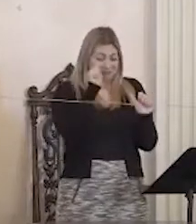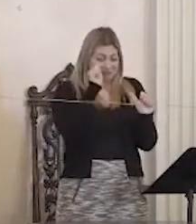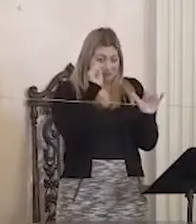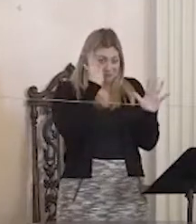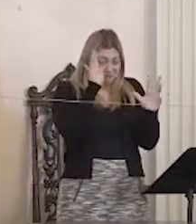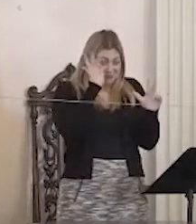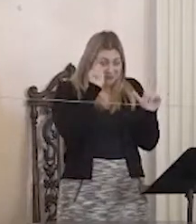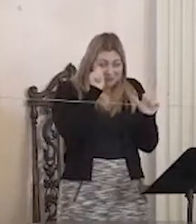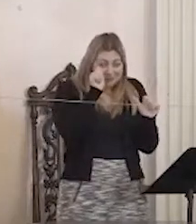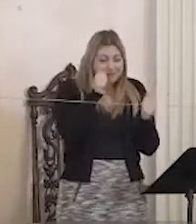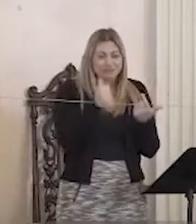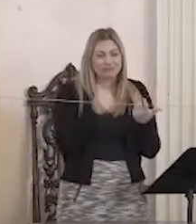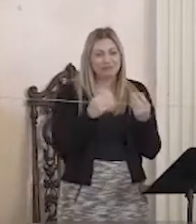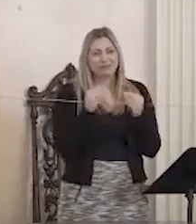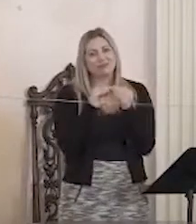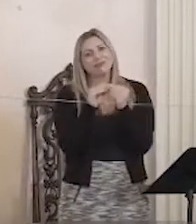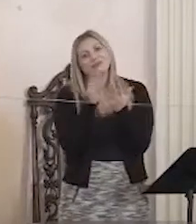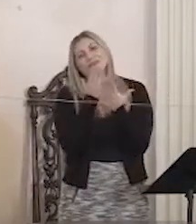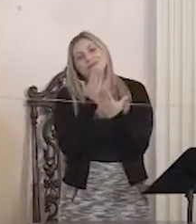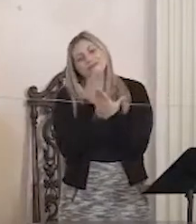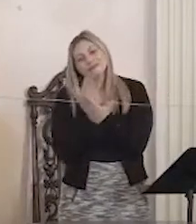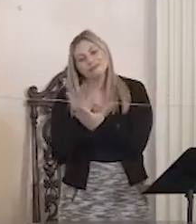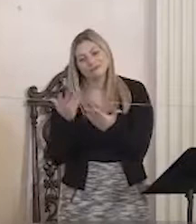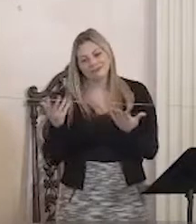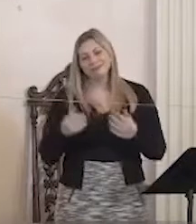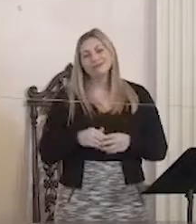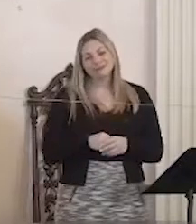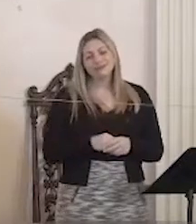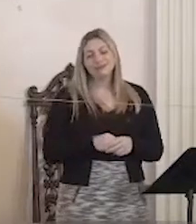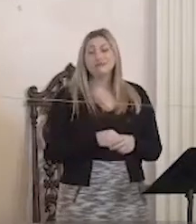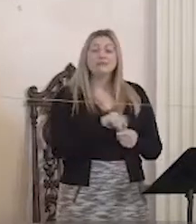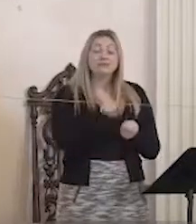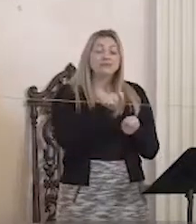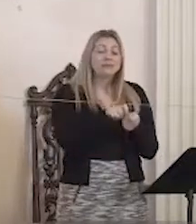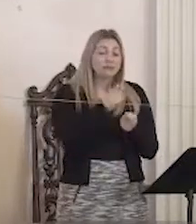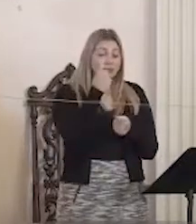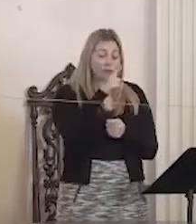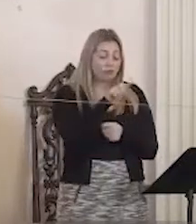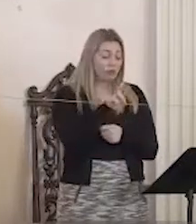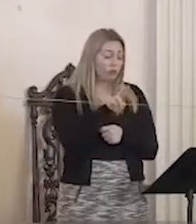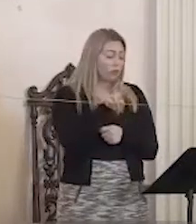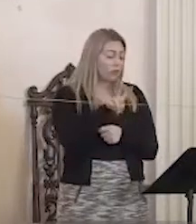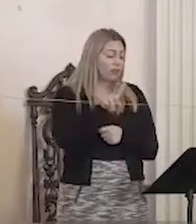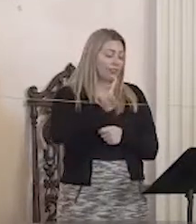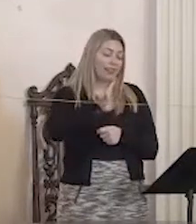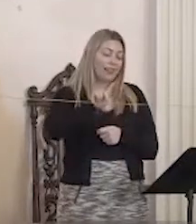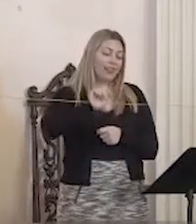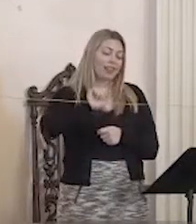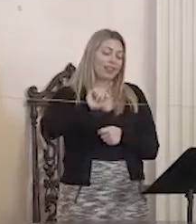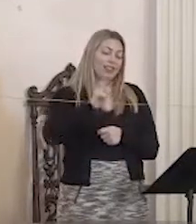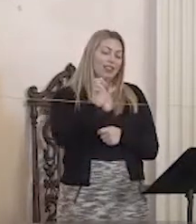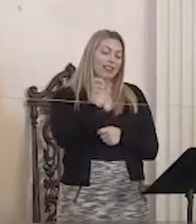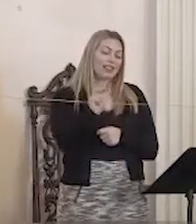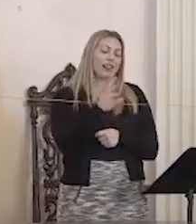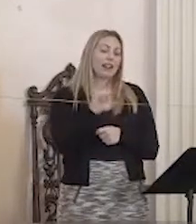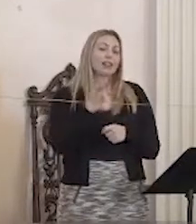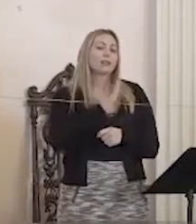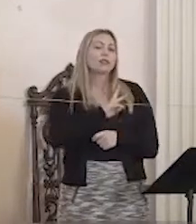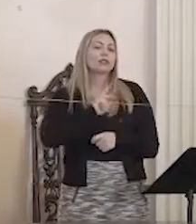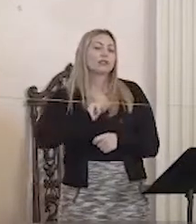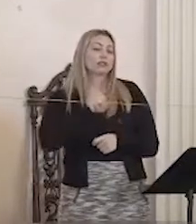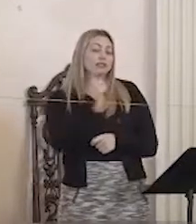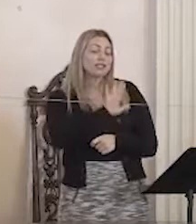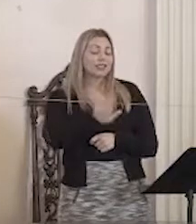amazed and even more grateful, especially to Reverend Kathleen and the Board of Trustees for